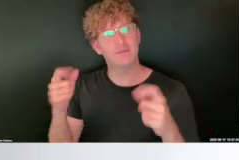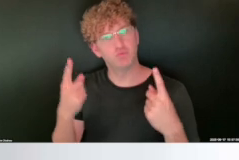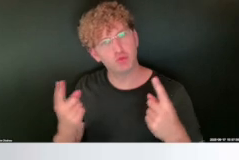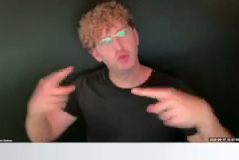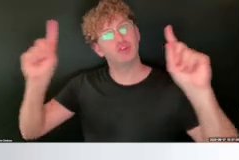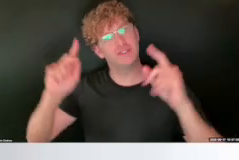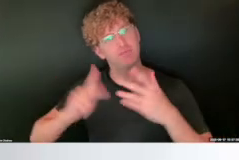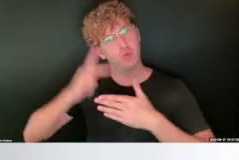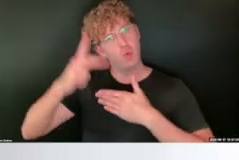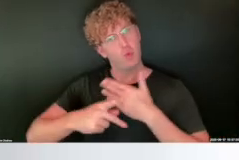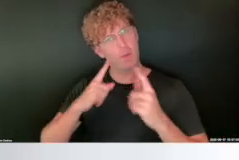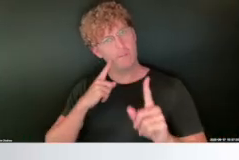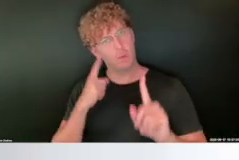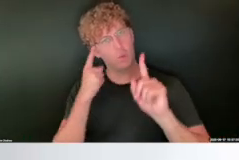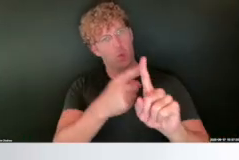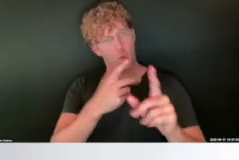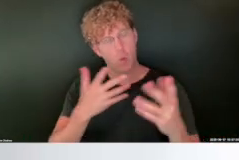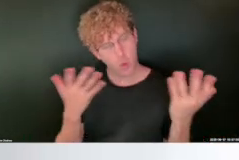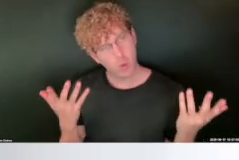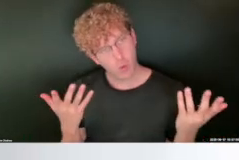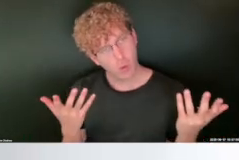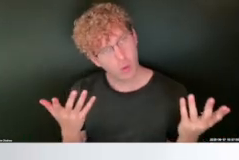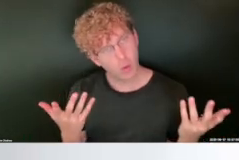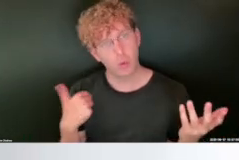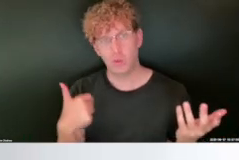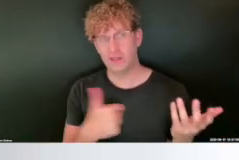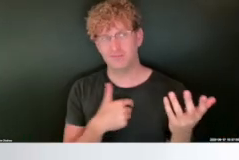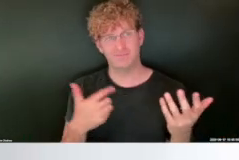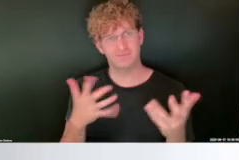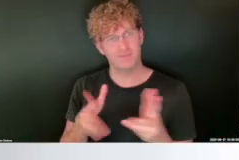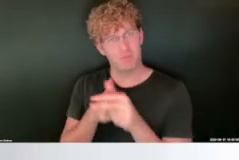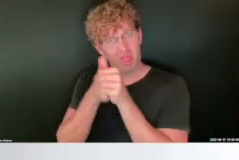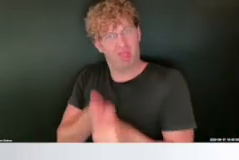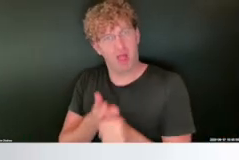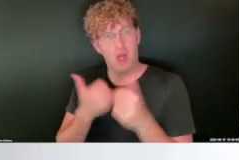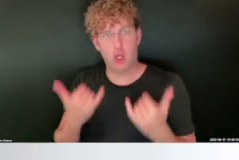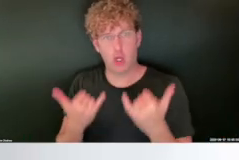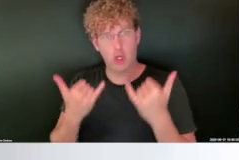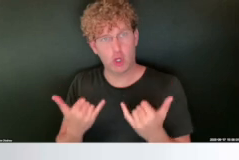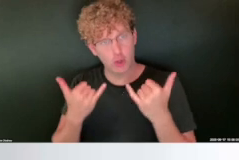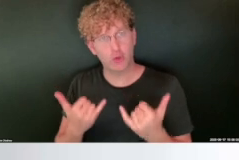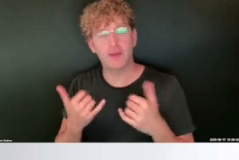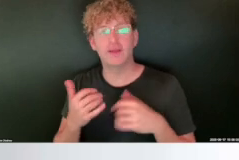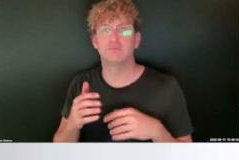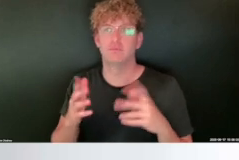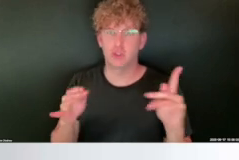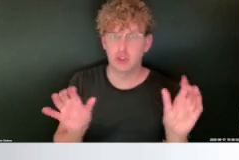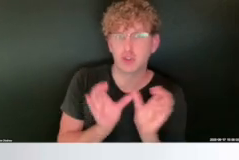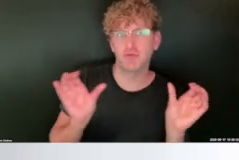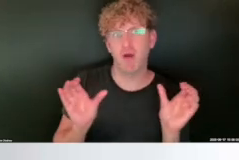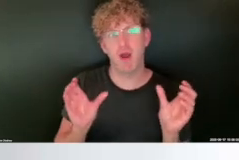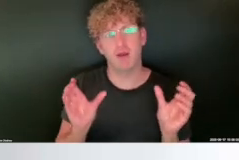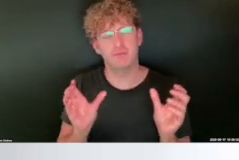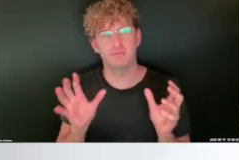So when you have to comply current, when you have to certify current compliance with